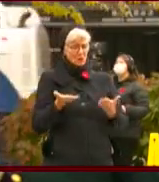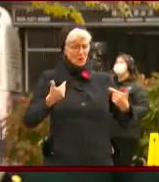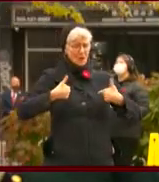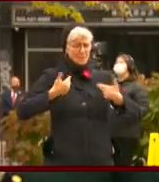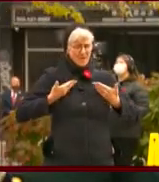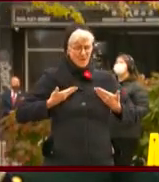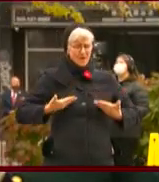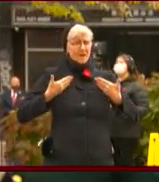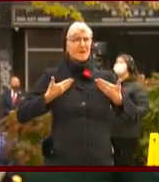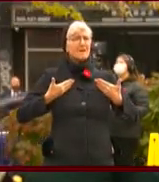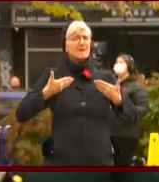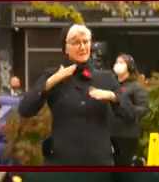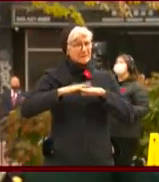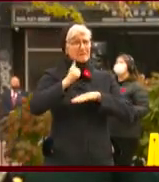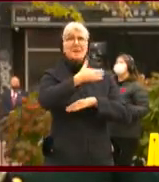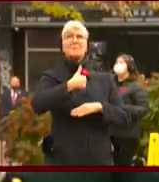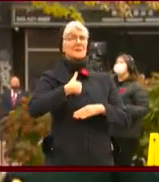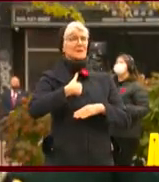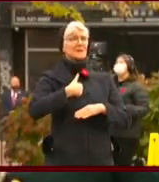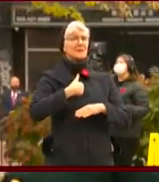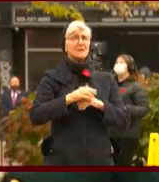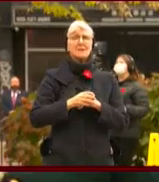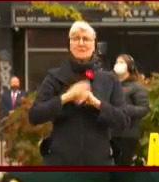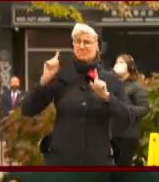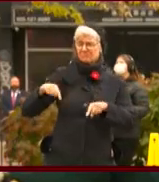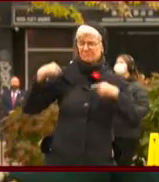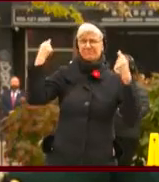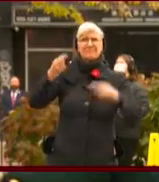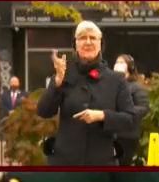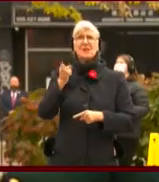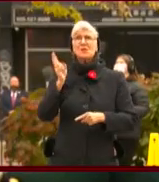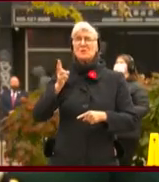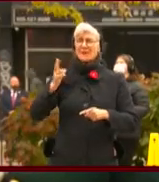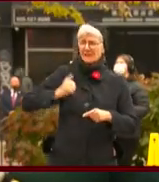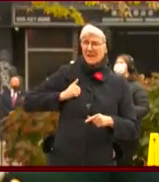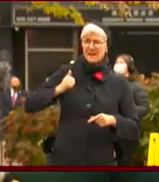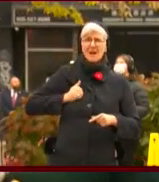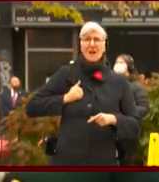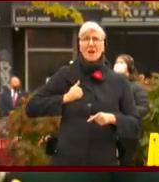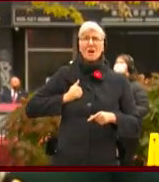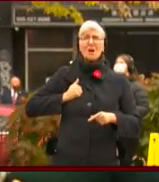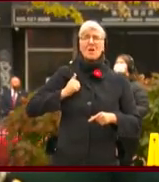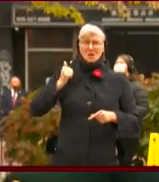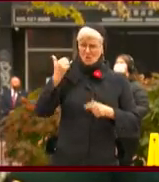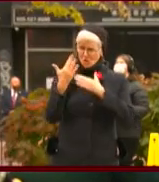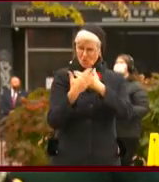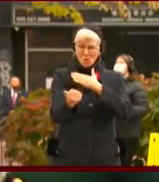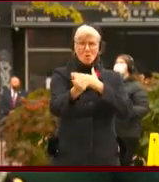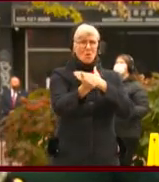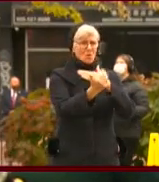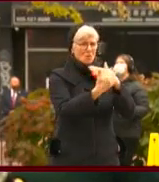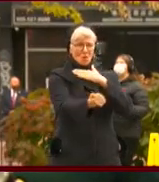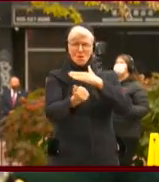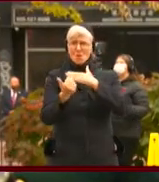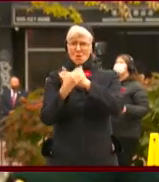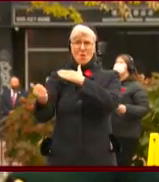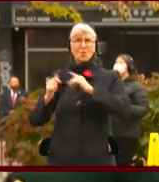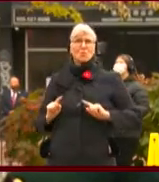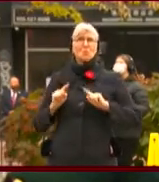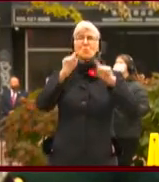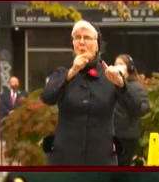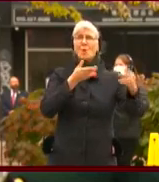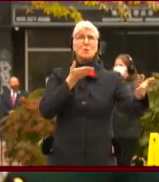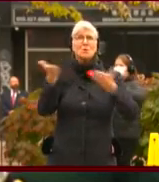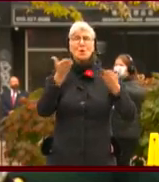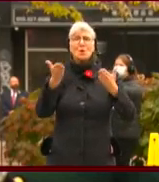me.'" Throughout our nation's history, we have heard a voice calling us to serve something greater than ourselves.